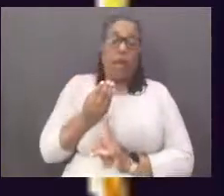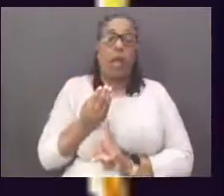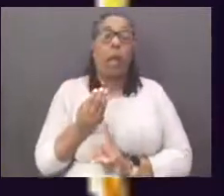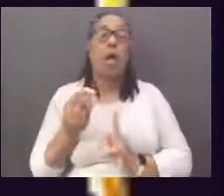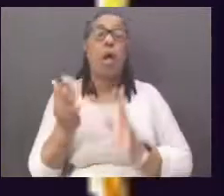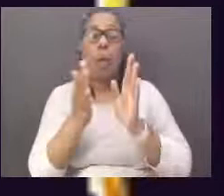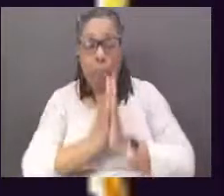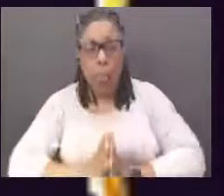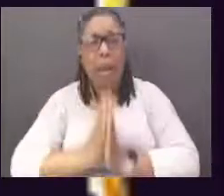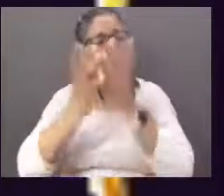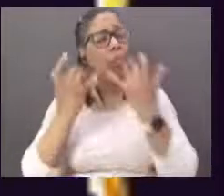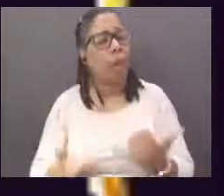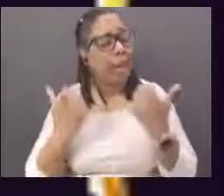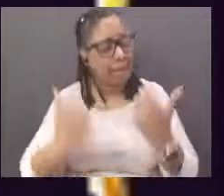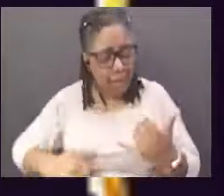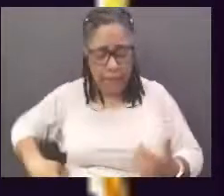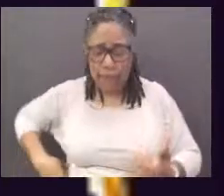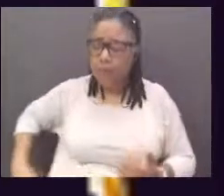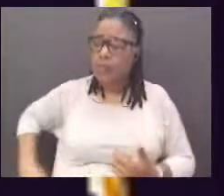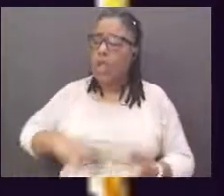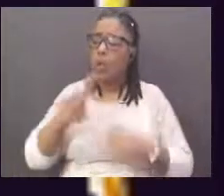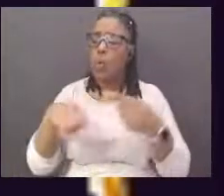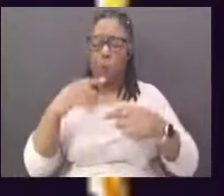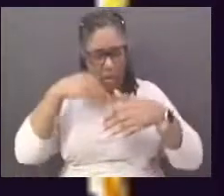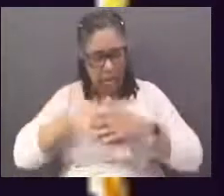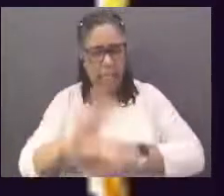we prepare to re-enter,